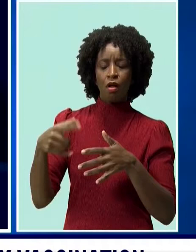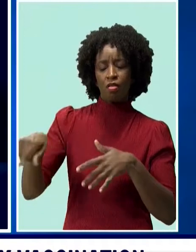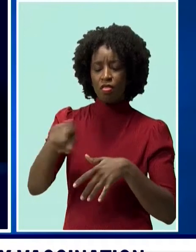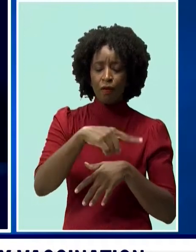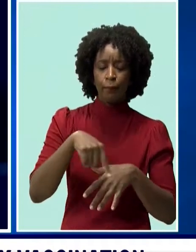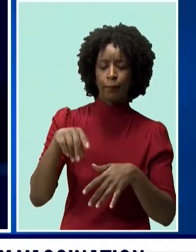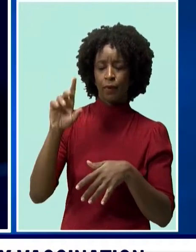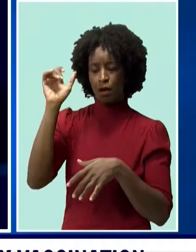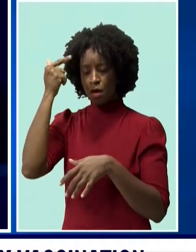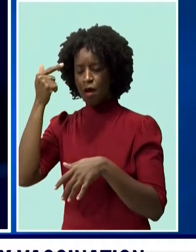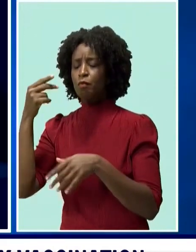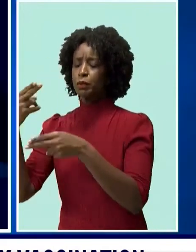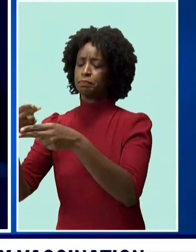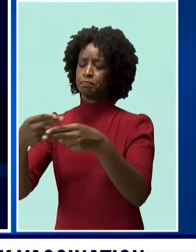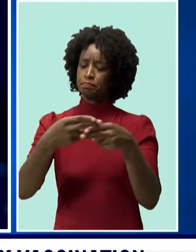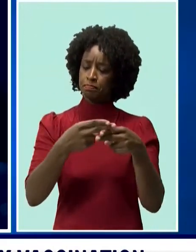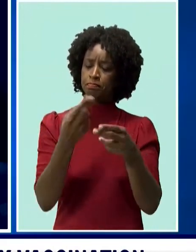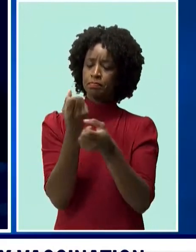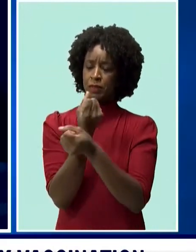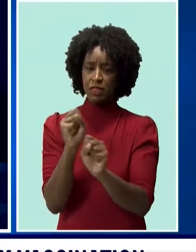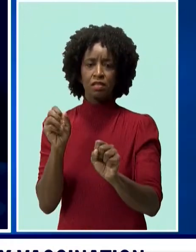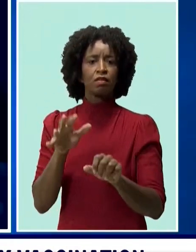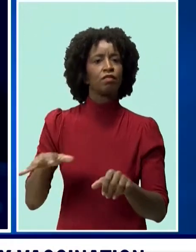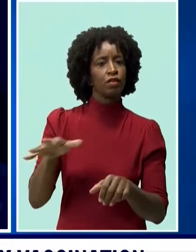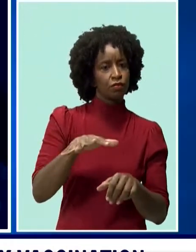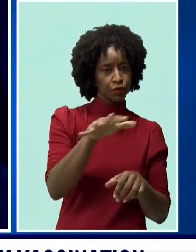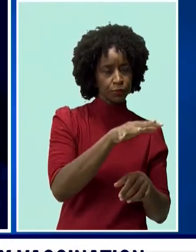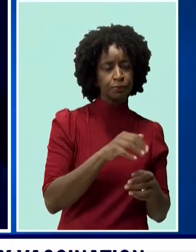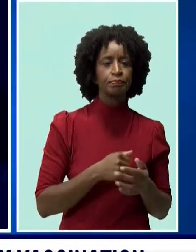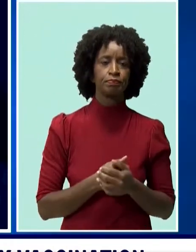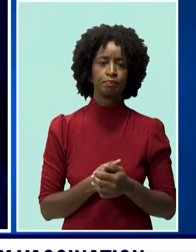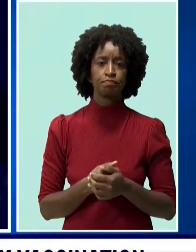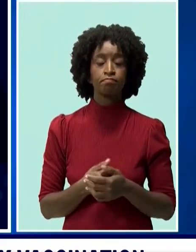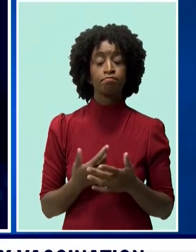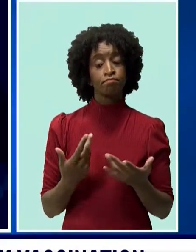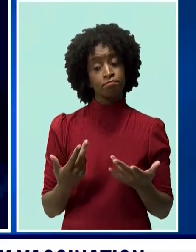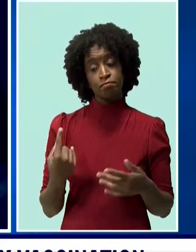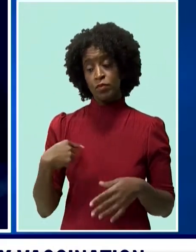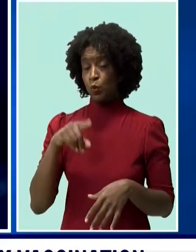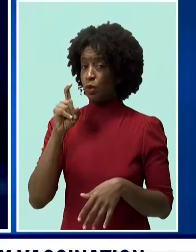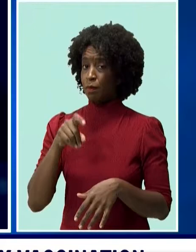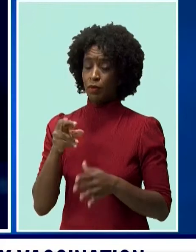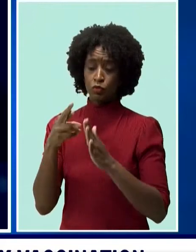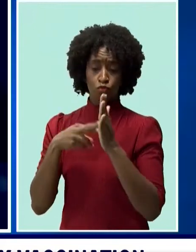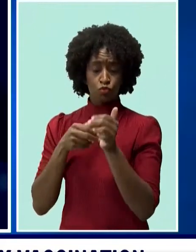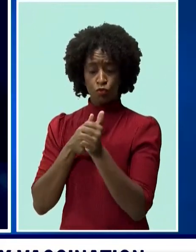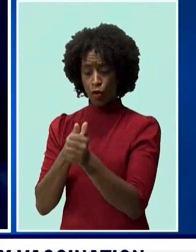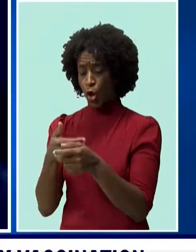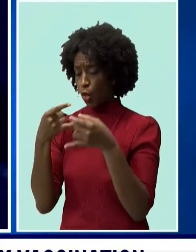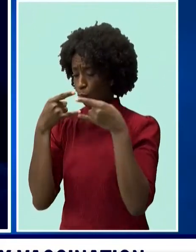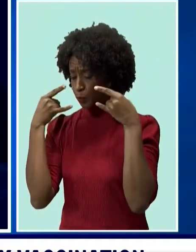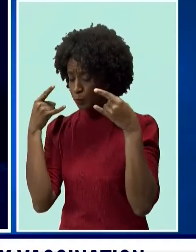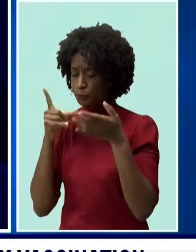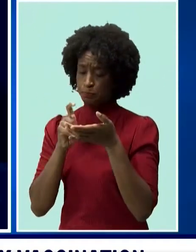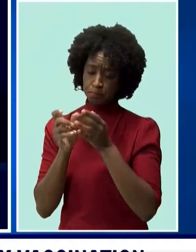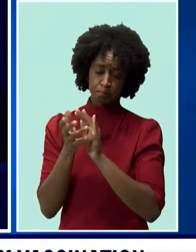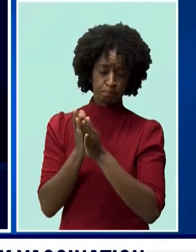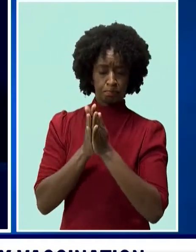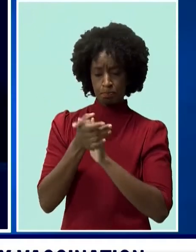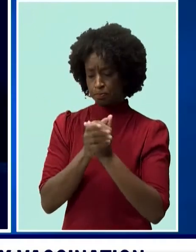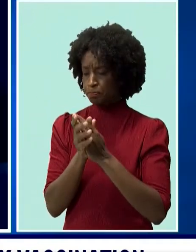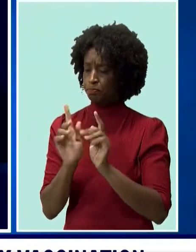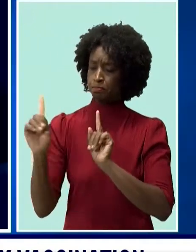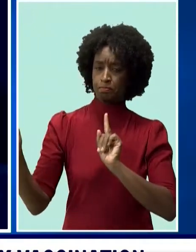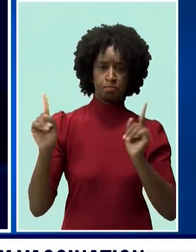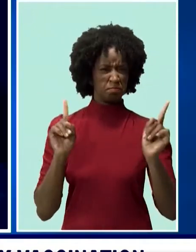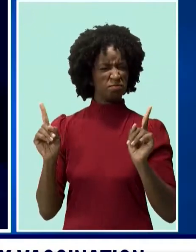to follow the protocols, we have to get involved in making sure that we do the right things. and many are coming around to the idea that vaccines